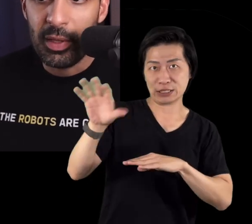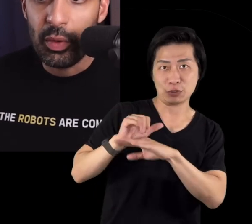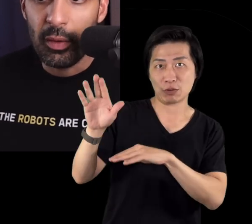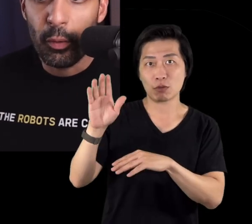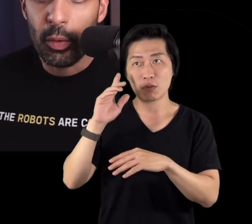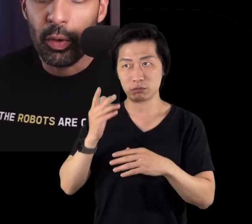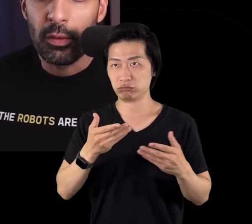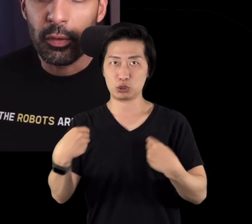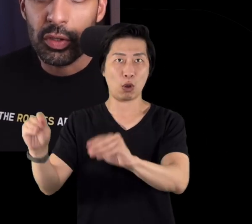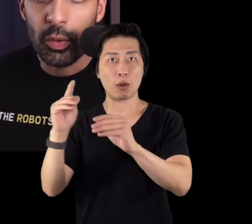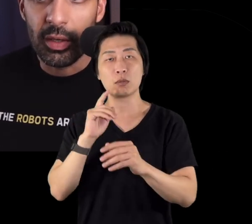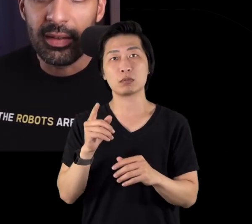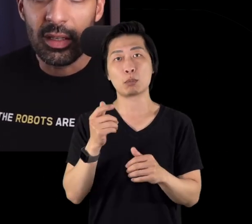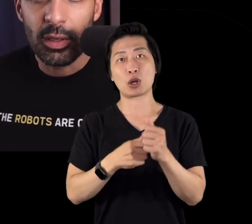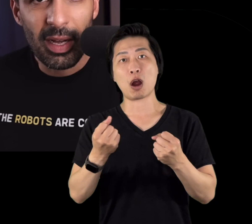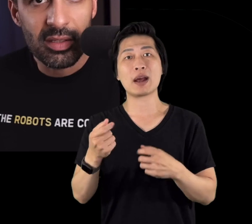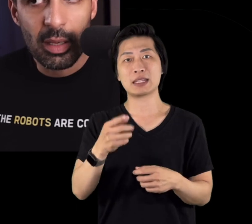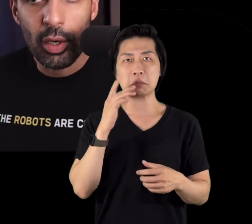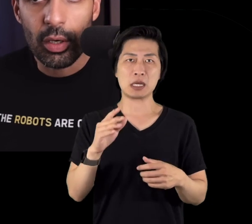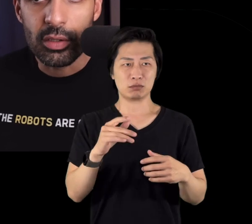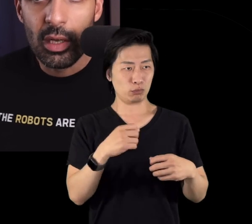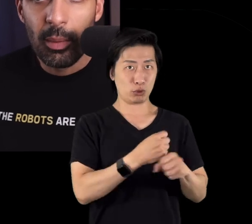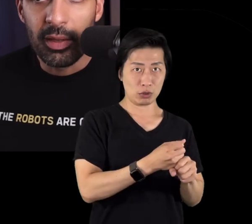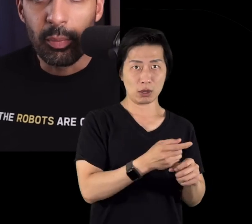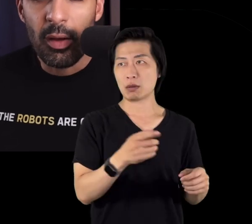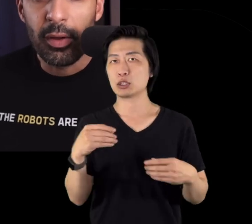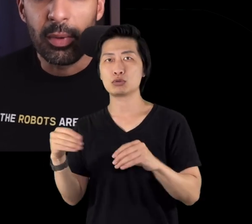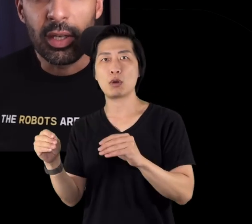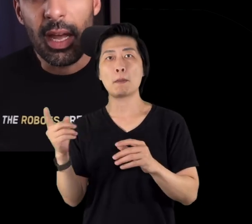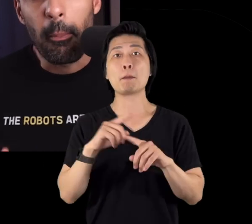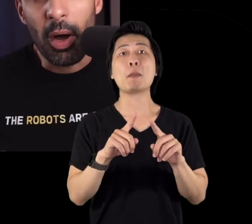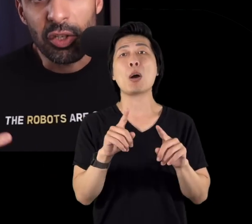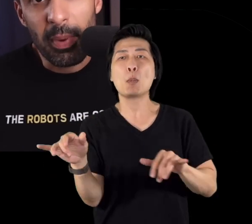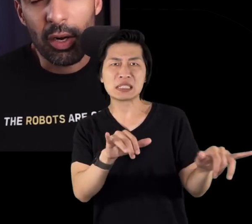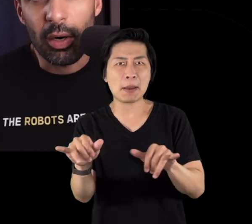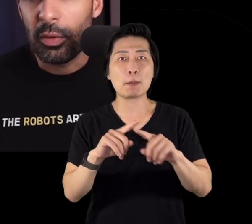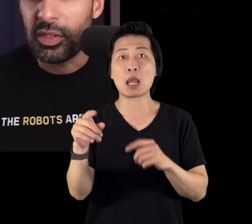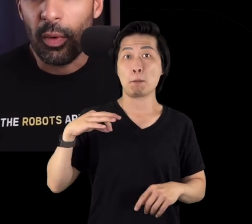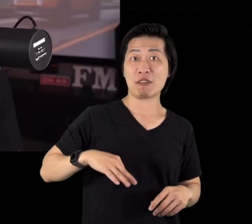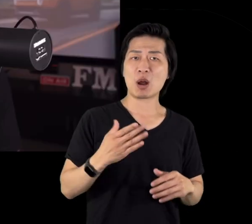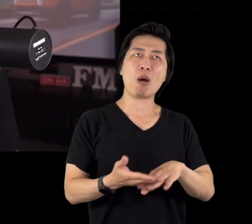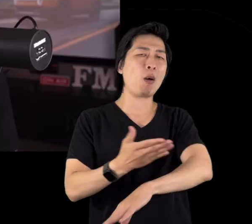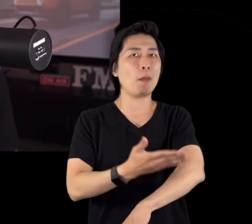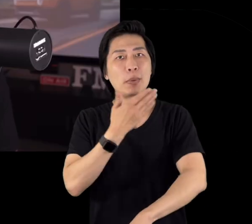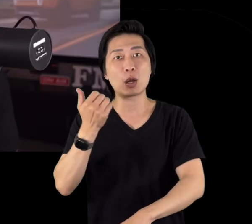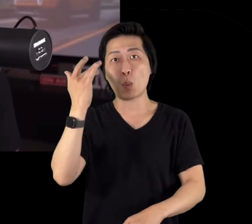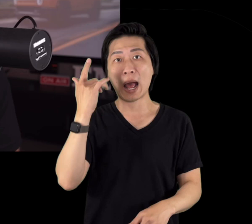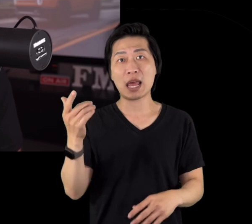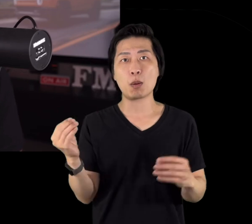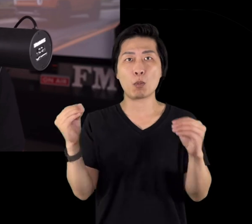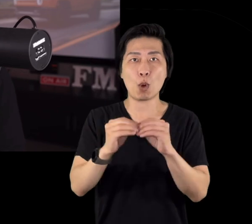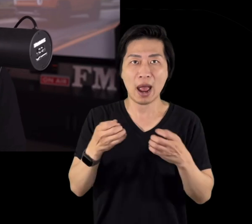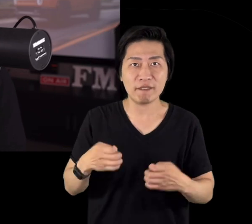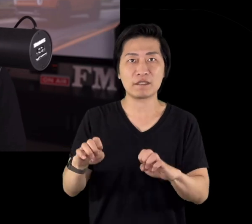see that between the fourth quarter and first quarter, they delivered about the same cars, but their profitability got much better. And the reason why is because they've put in a lot of